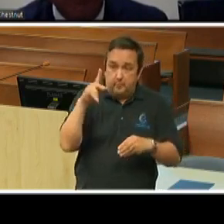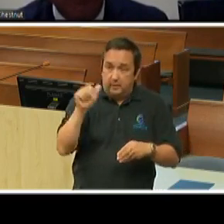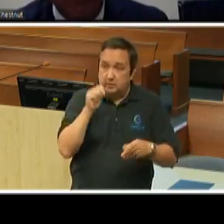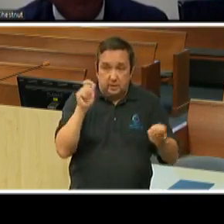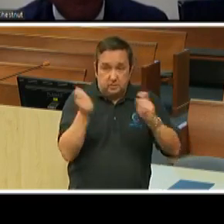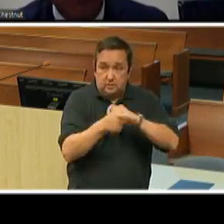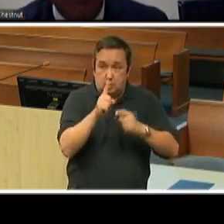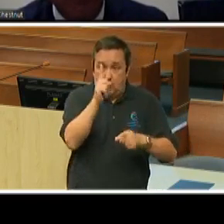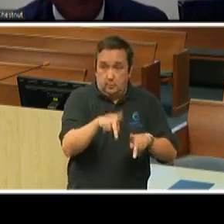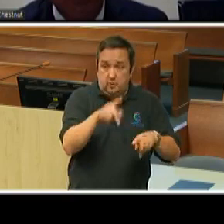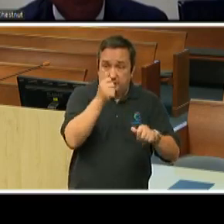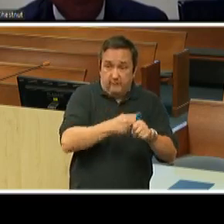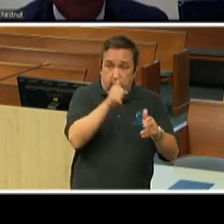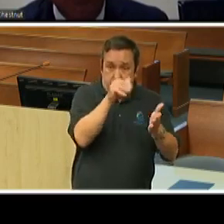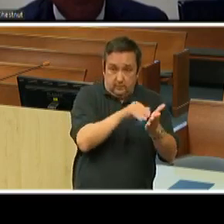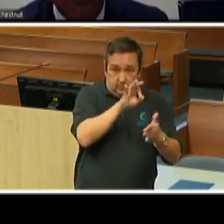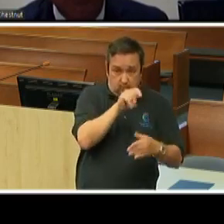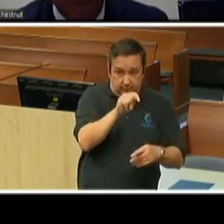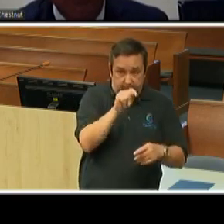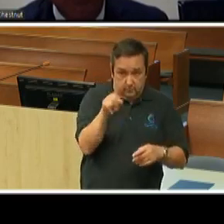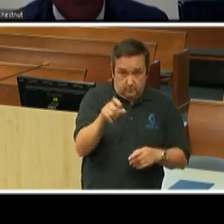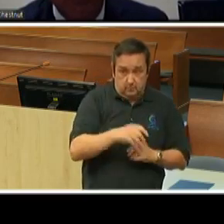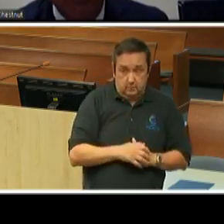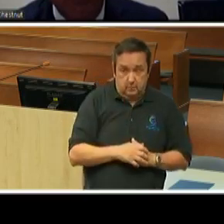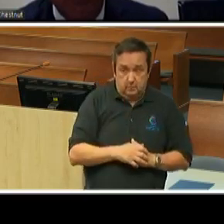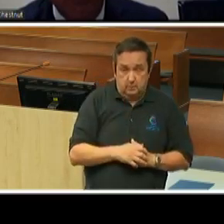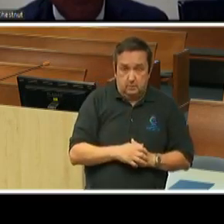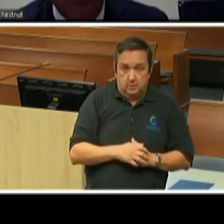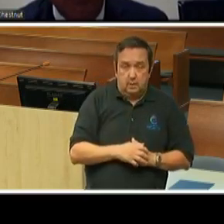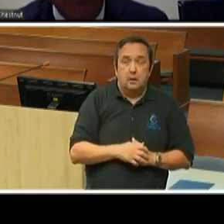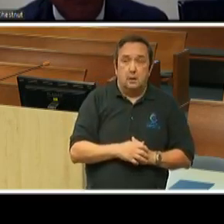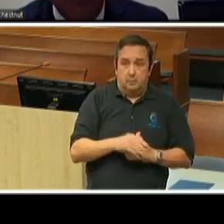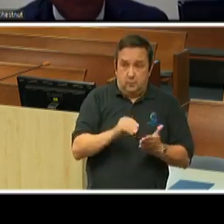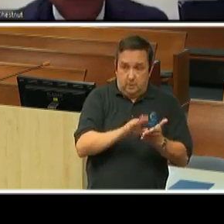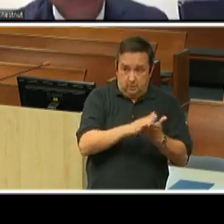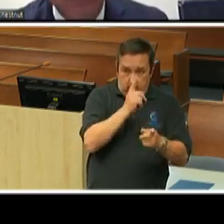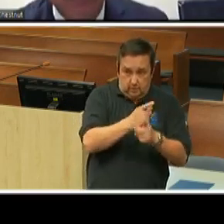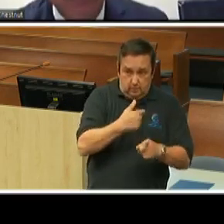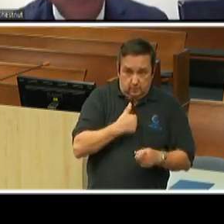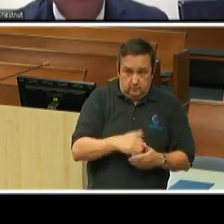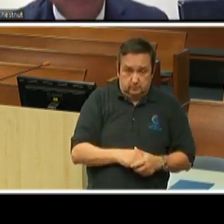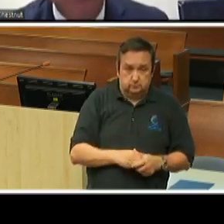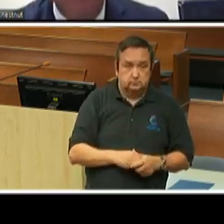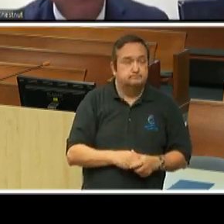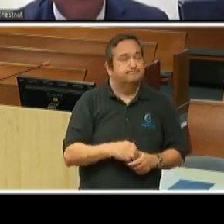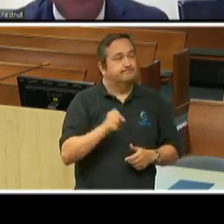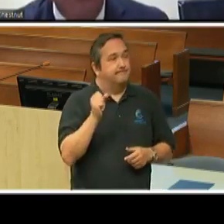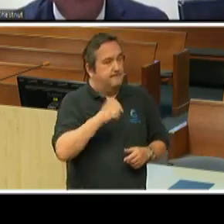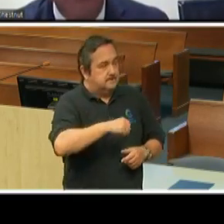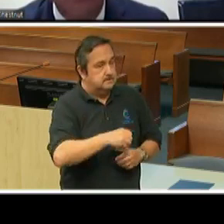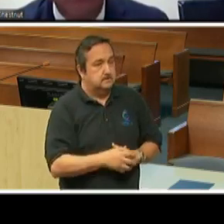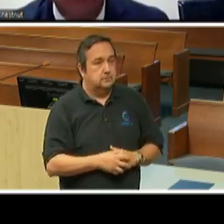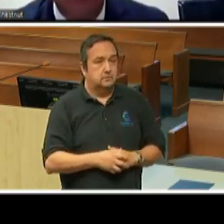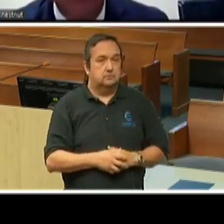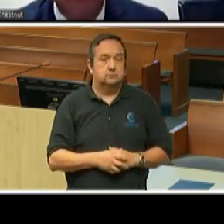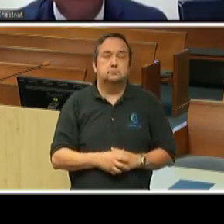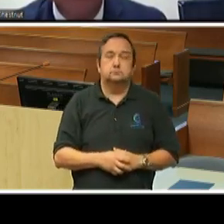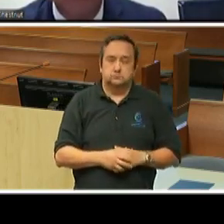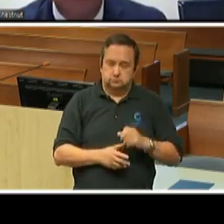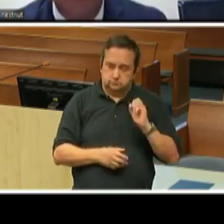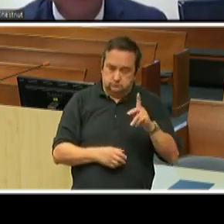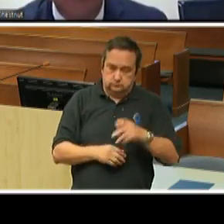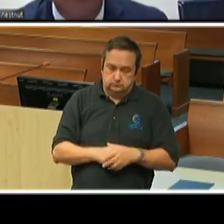the one person per 1,000 square feet I have on my notes. Is that correct? Yes. I